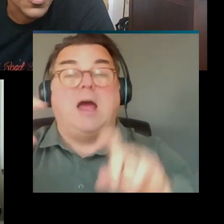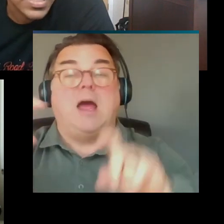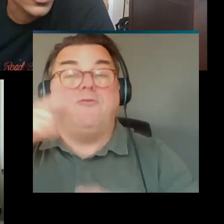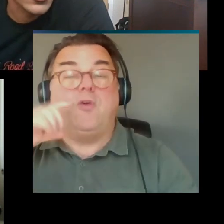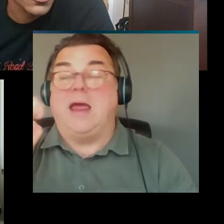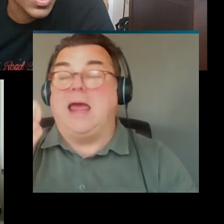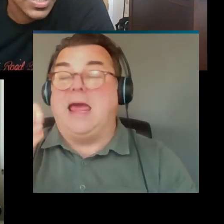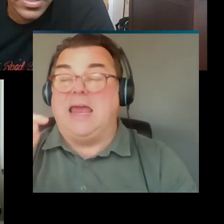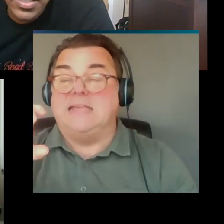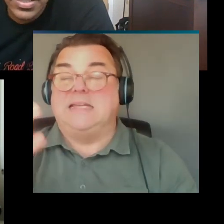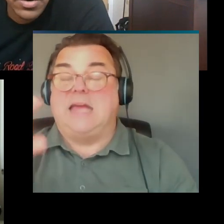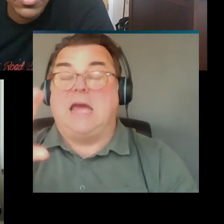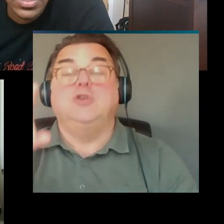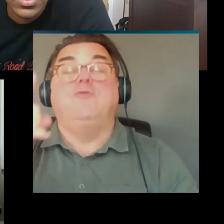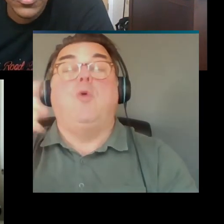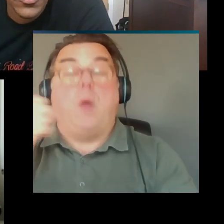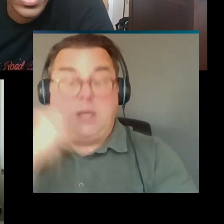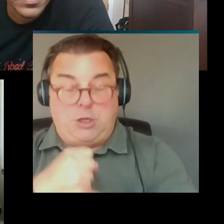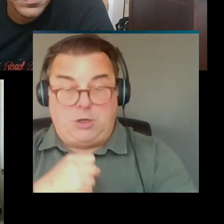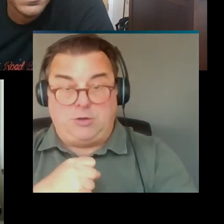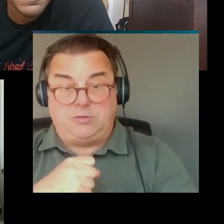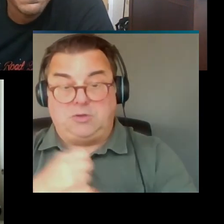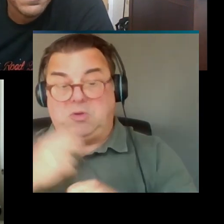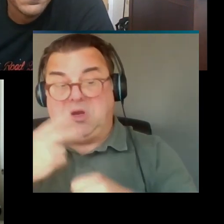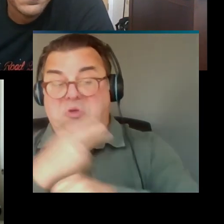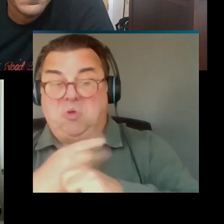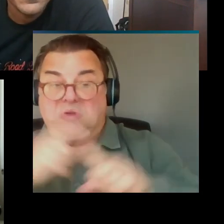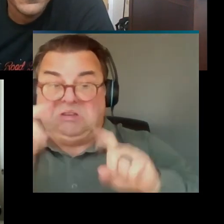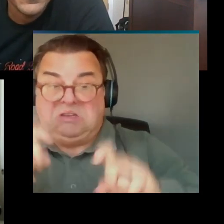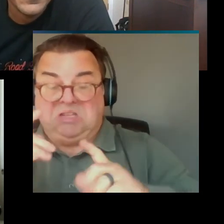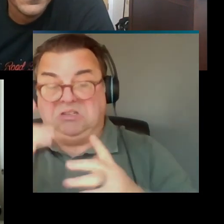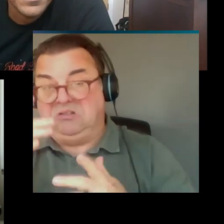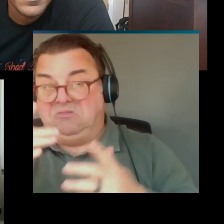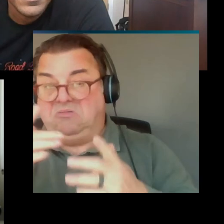to a year. So yes, you can use it and test it out for free.